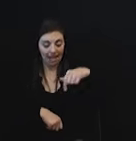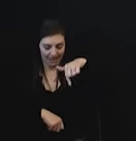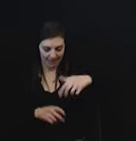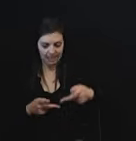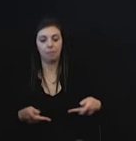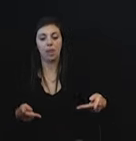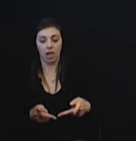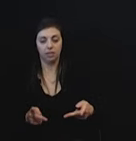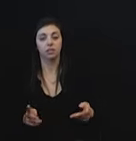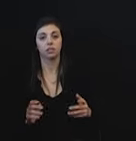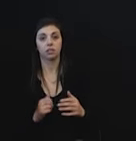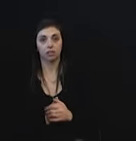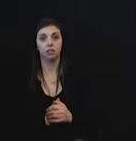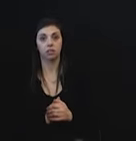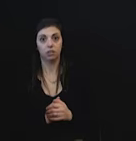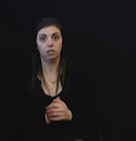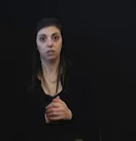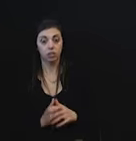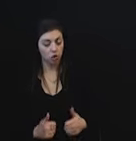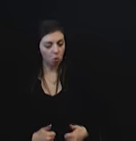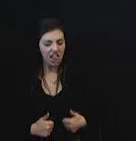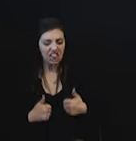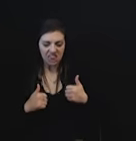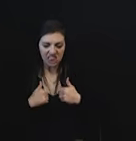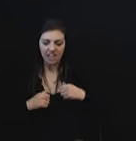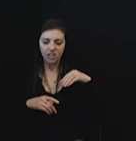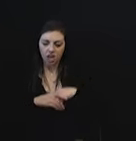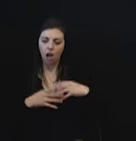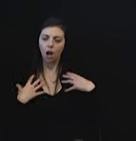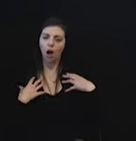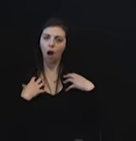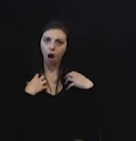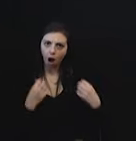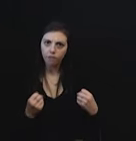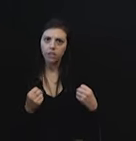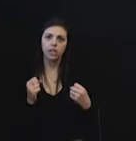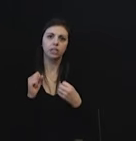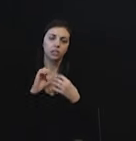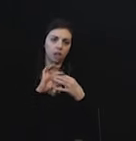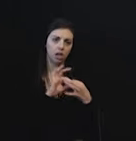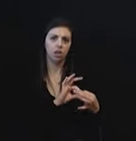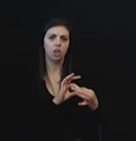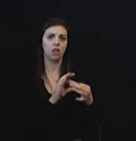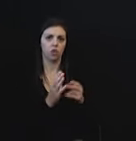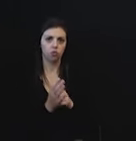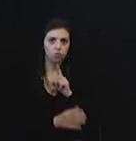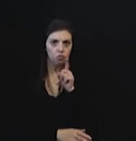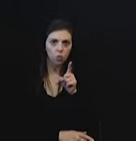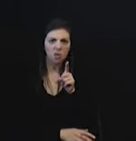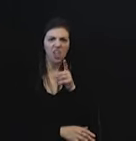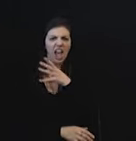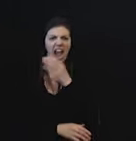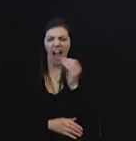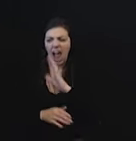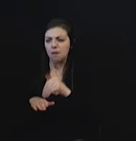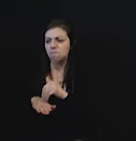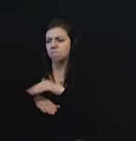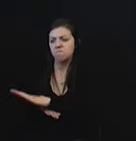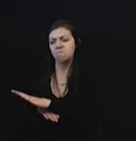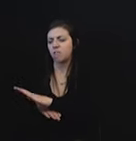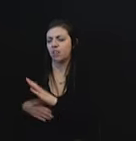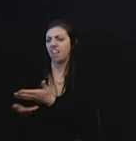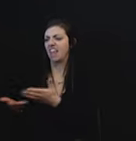place. So live in confidence of the truth and rebuke the thing that is not of the